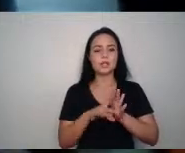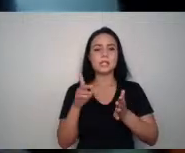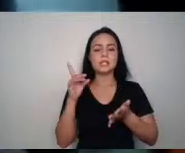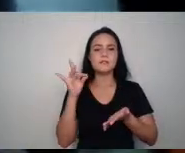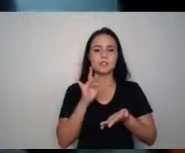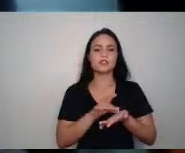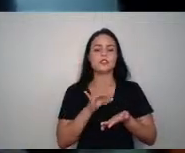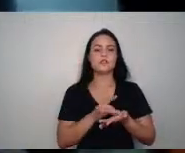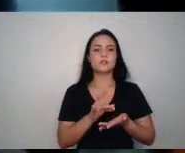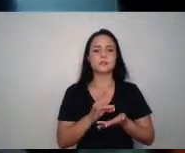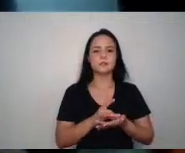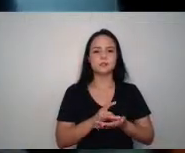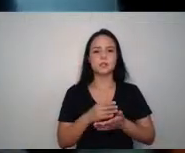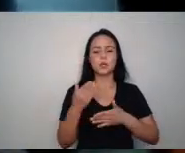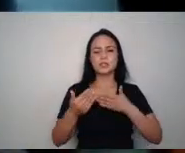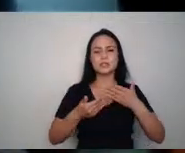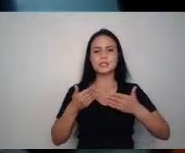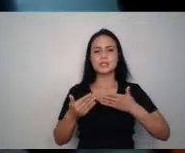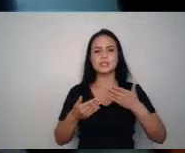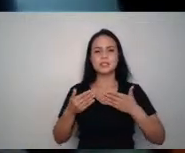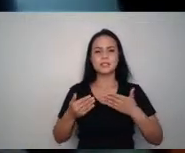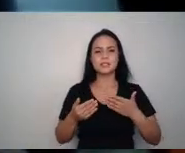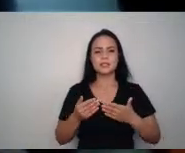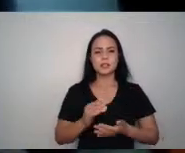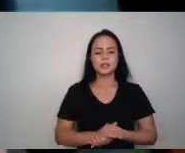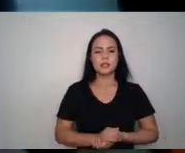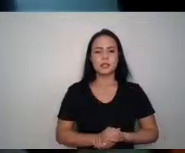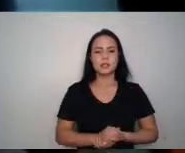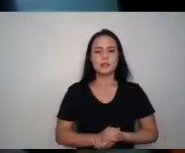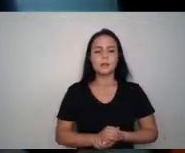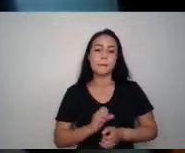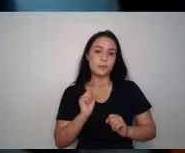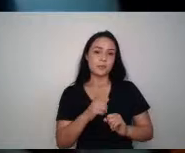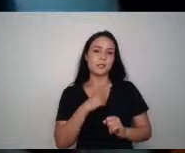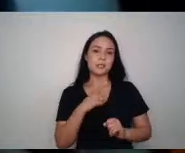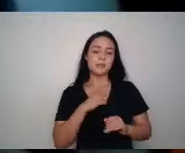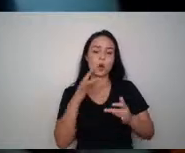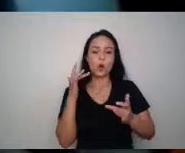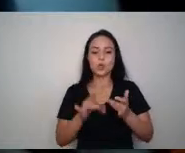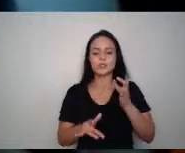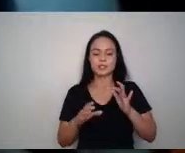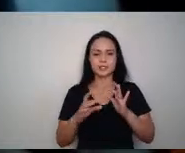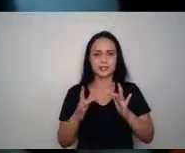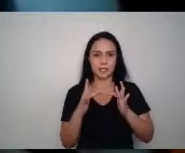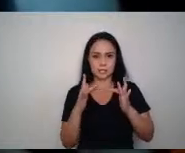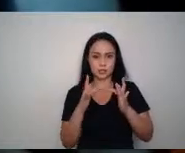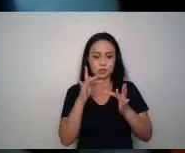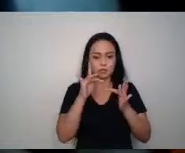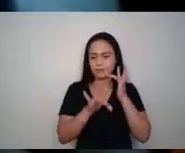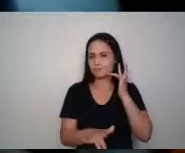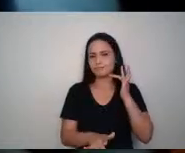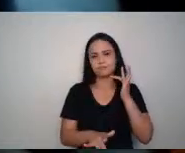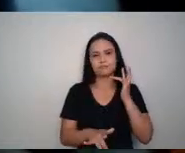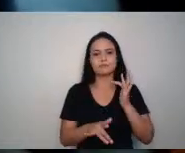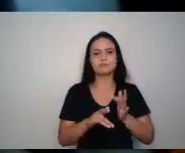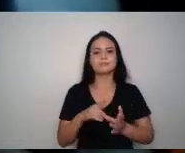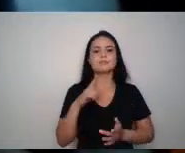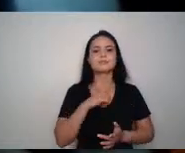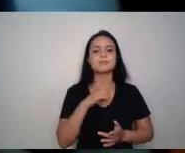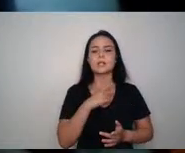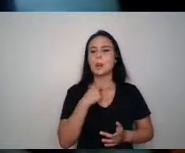an effective break and not to be bothered constantly. They are also entitled to do this, to